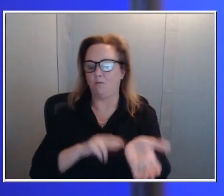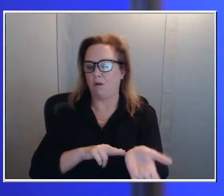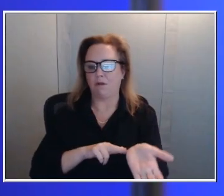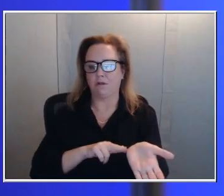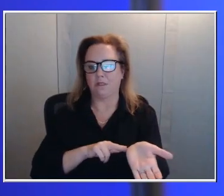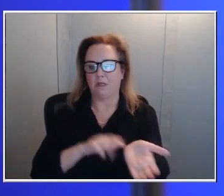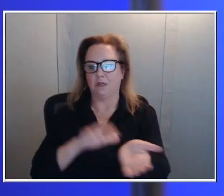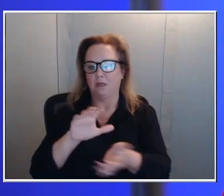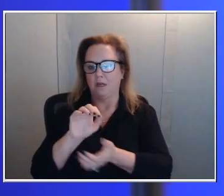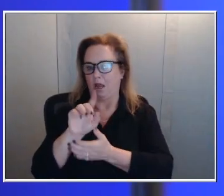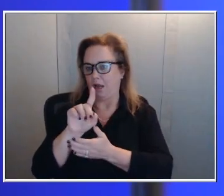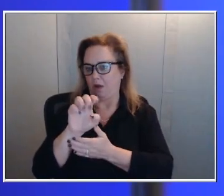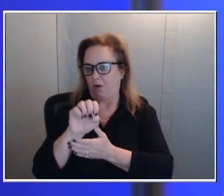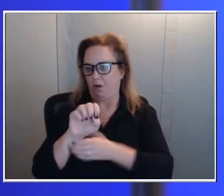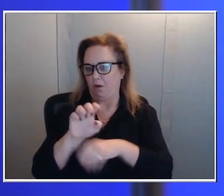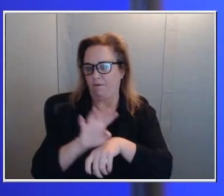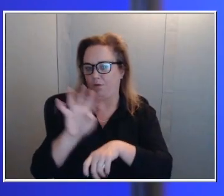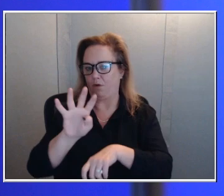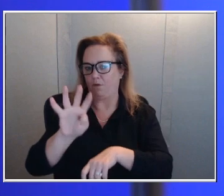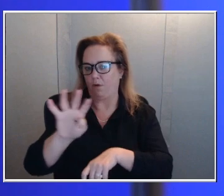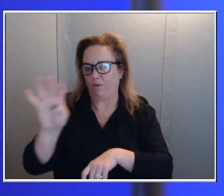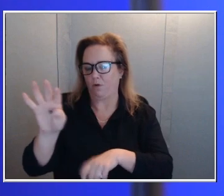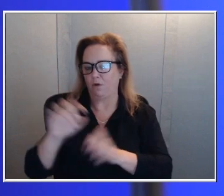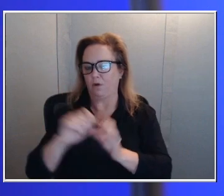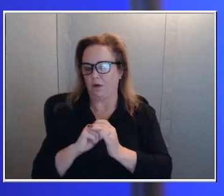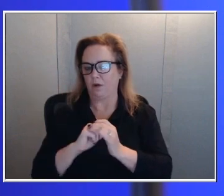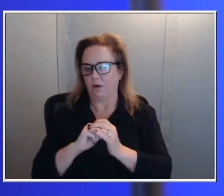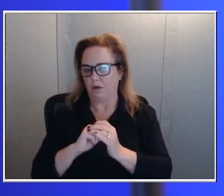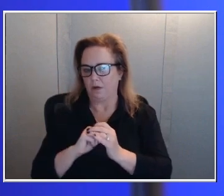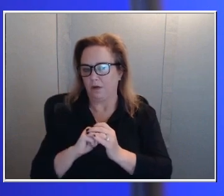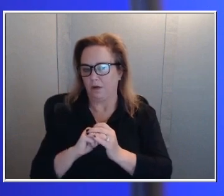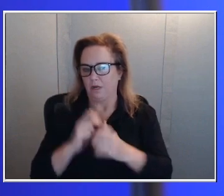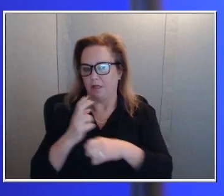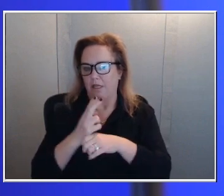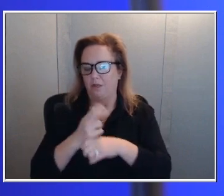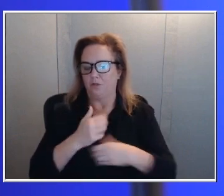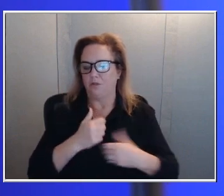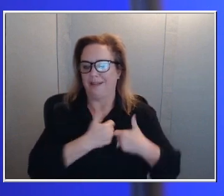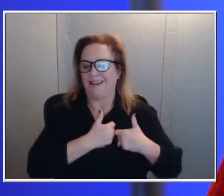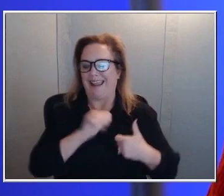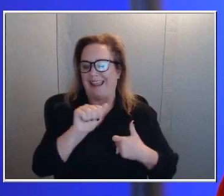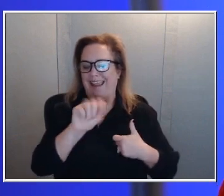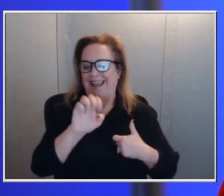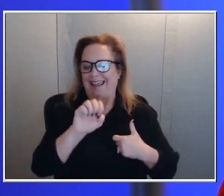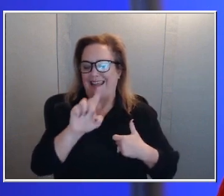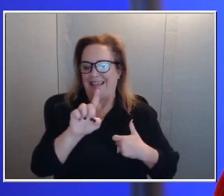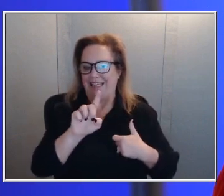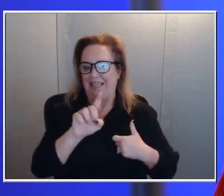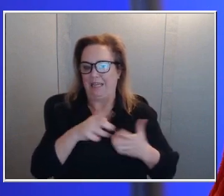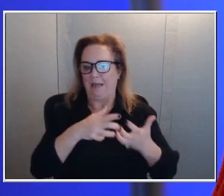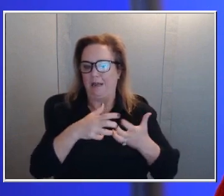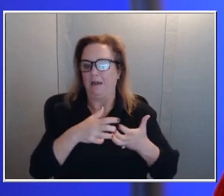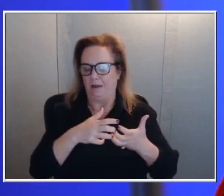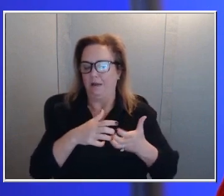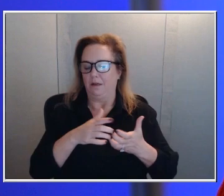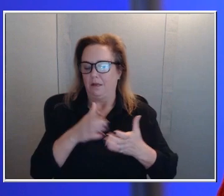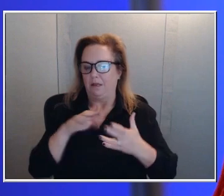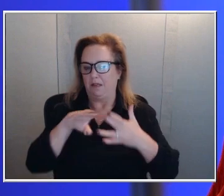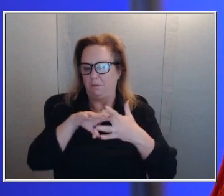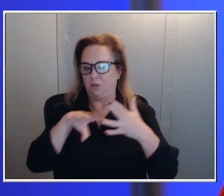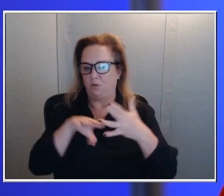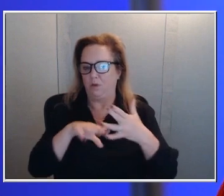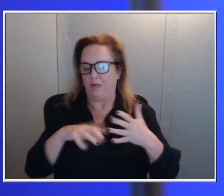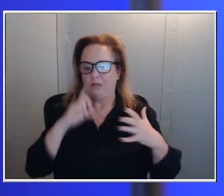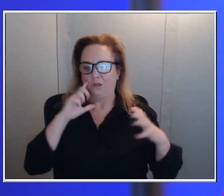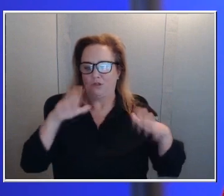coded at 444, and they used an AED between compressions to shock me to bring